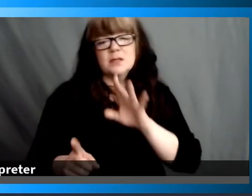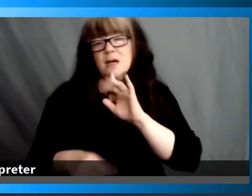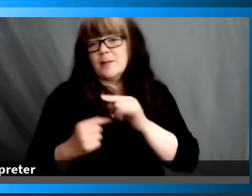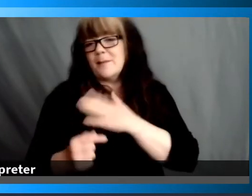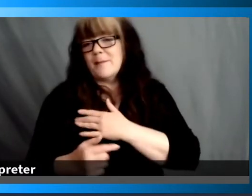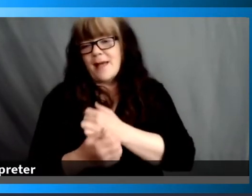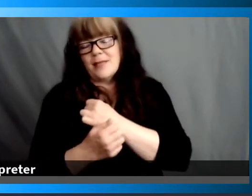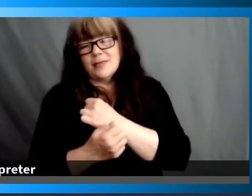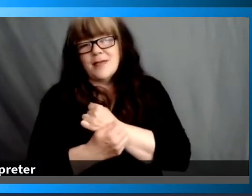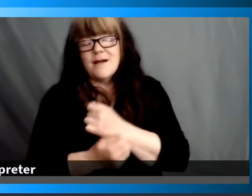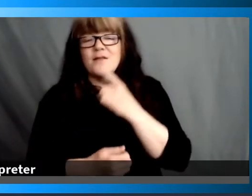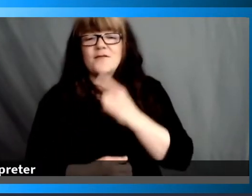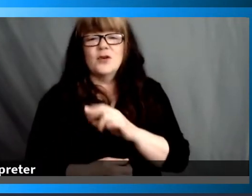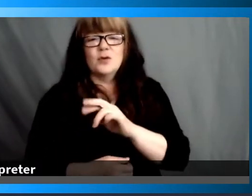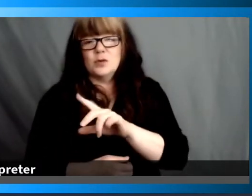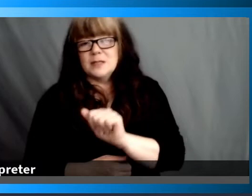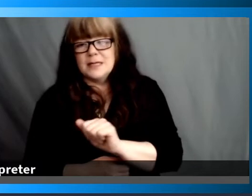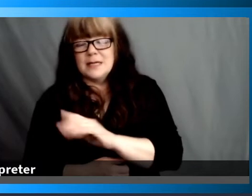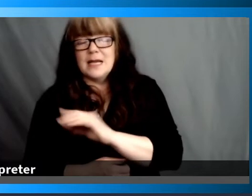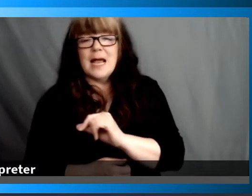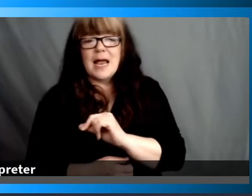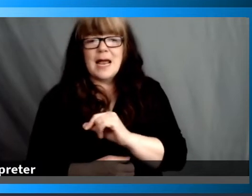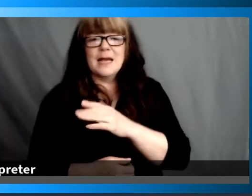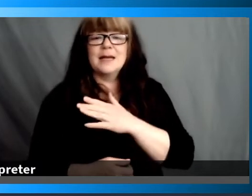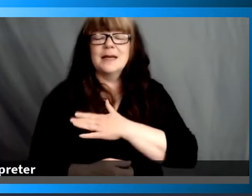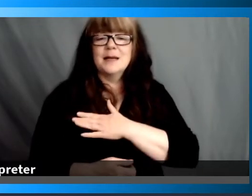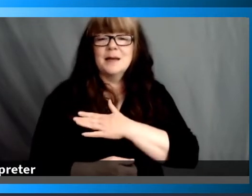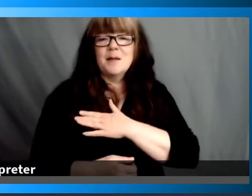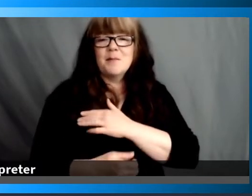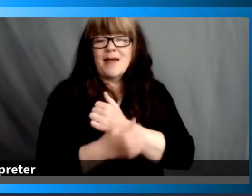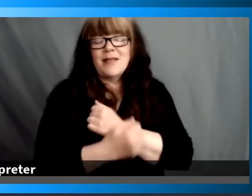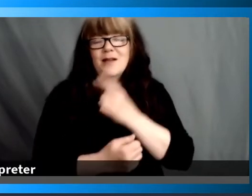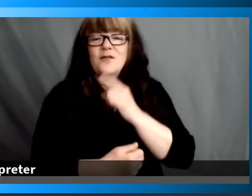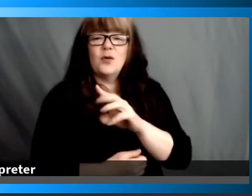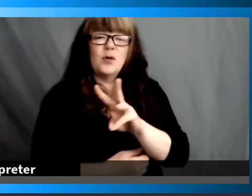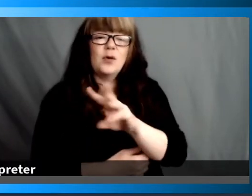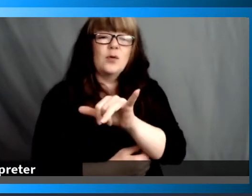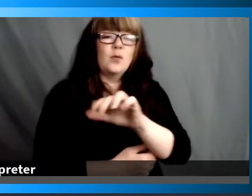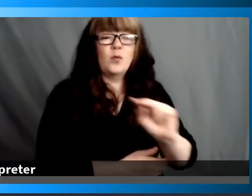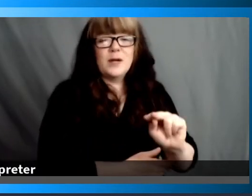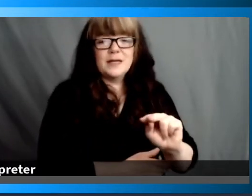and by extension, my love for Winzita. So